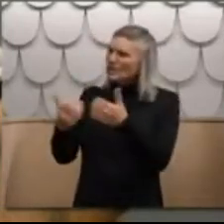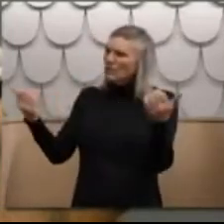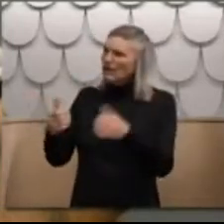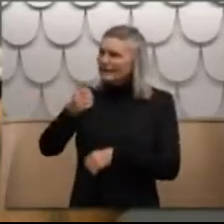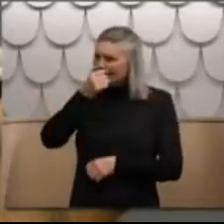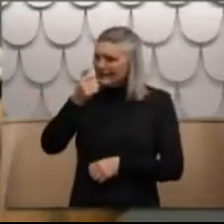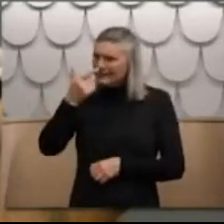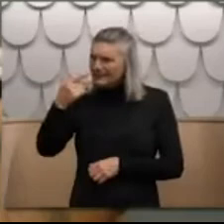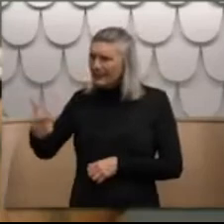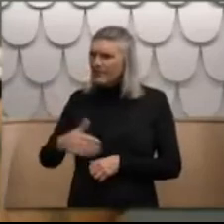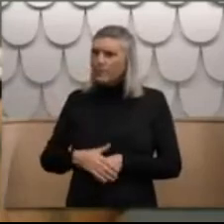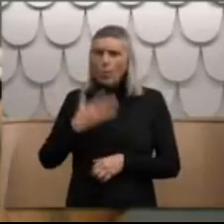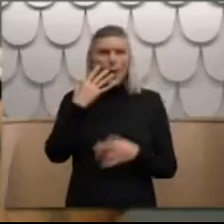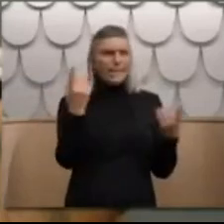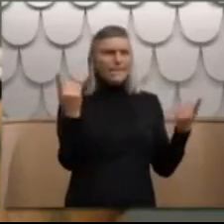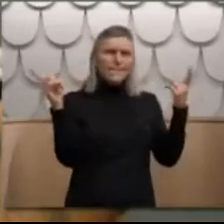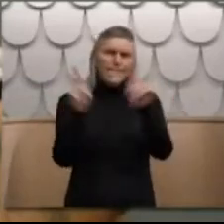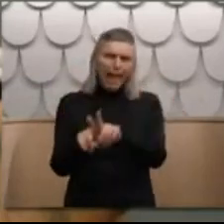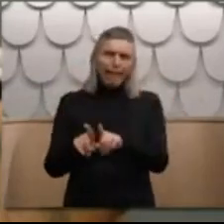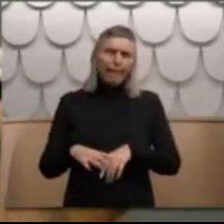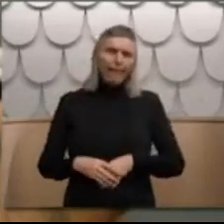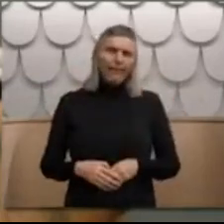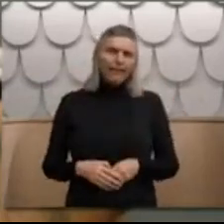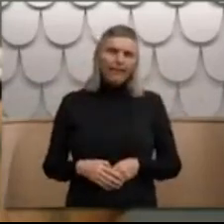Yeah. When did you reconnect again?